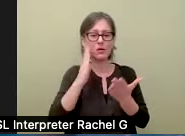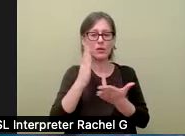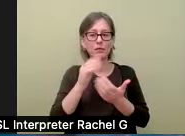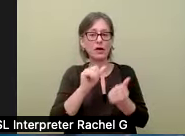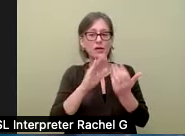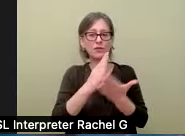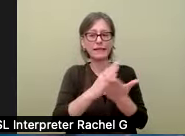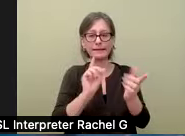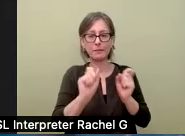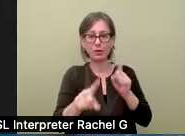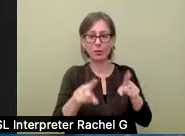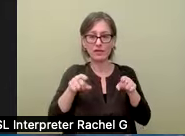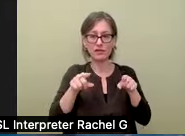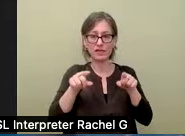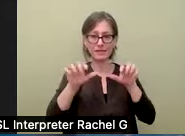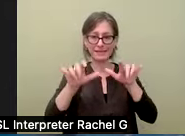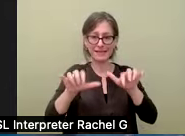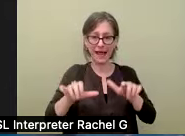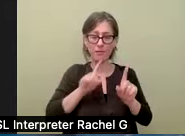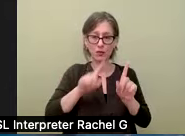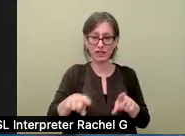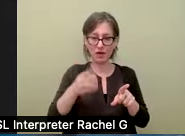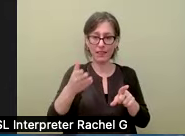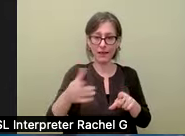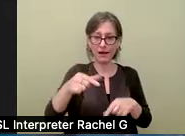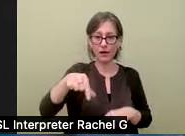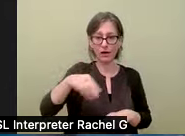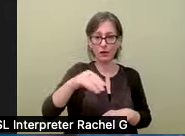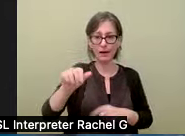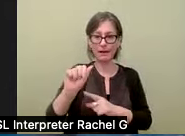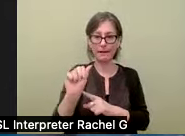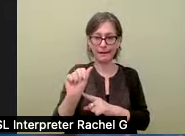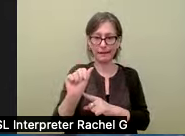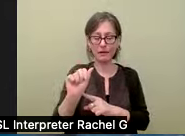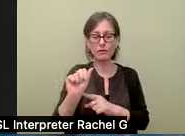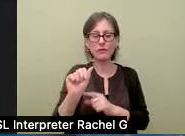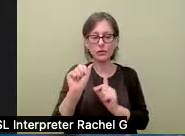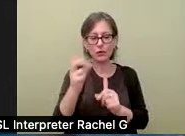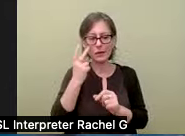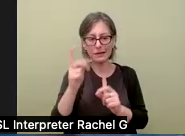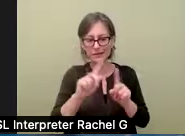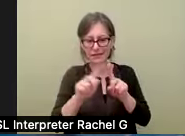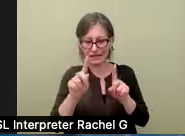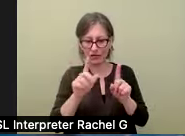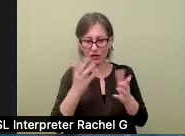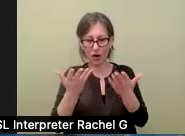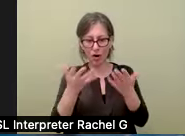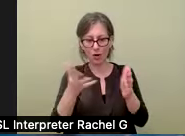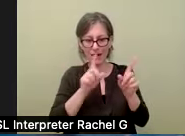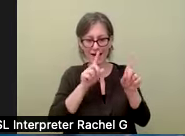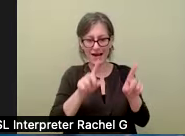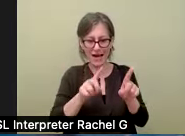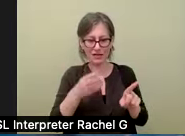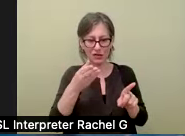questions in text in the Q&A. So if you go there, you'll be able to see if there are any that have been answered